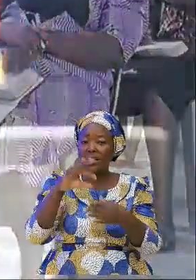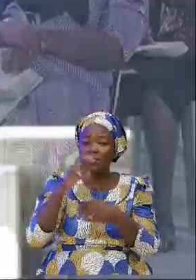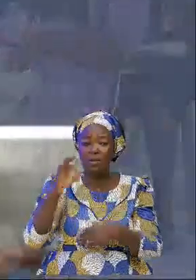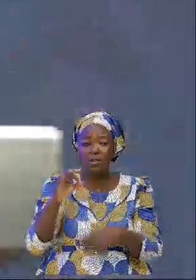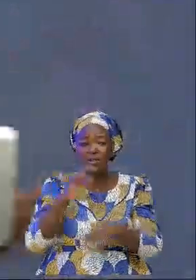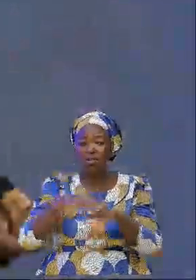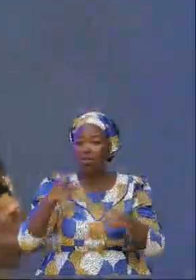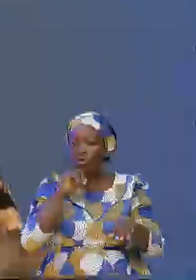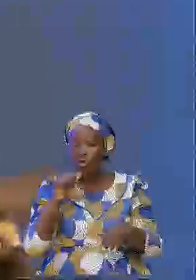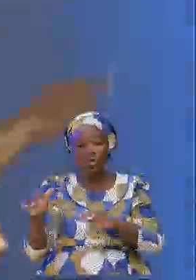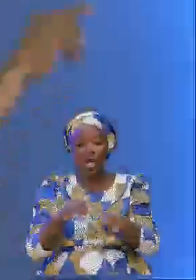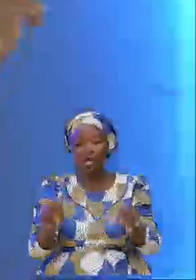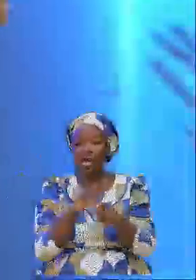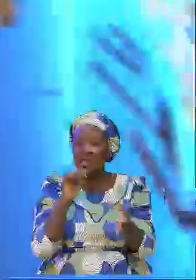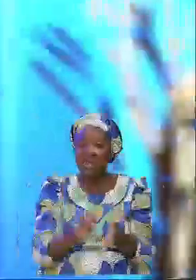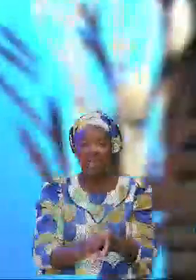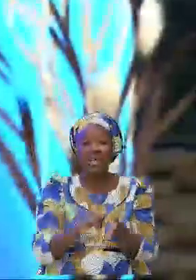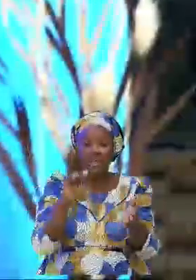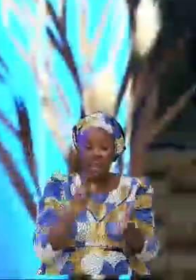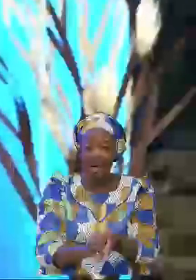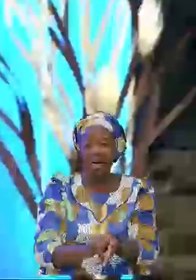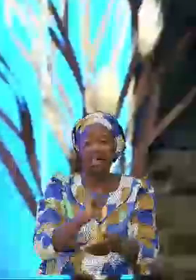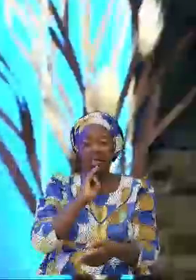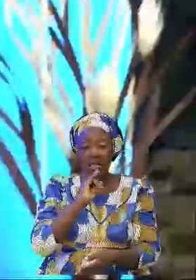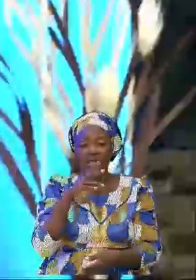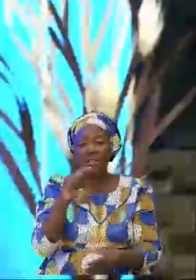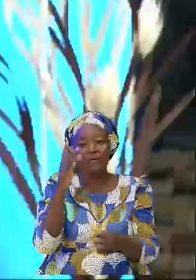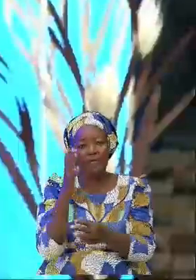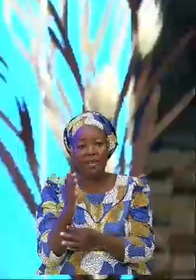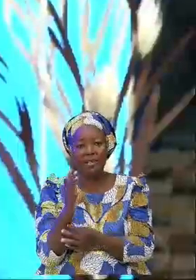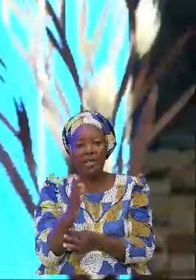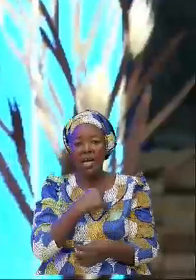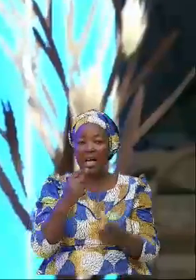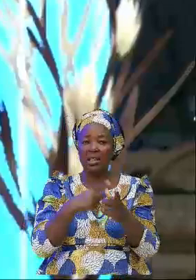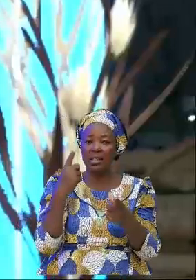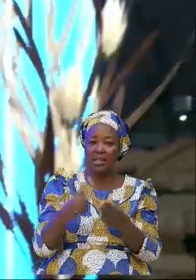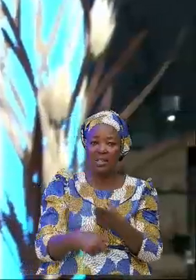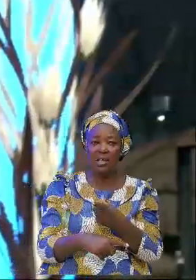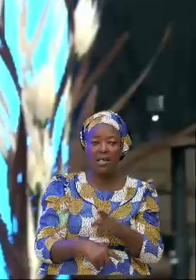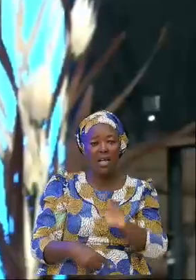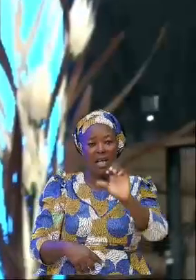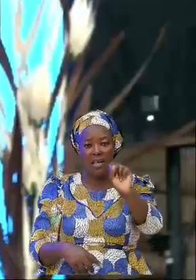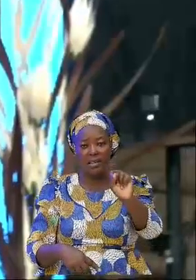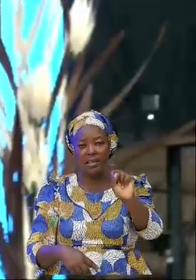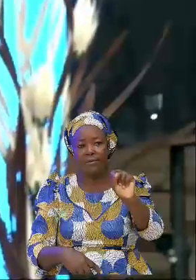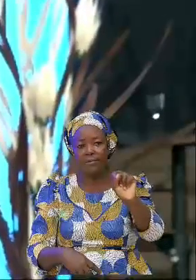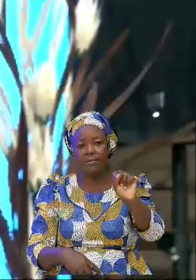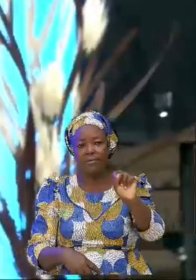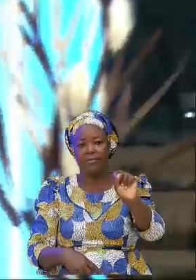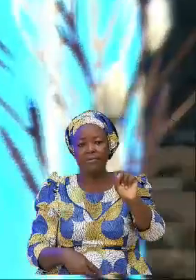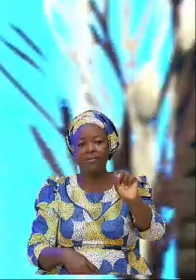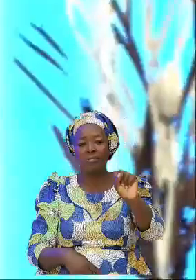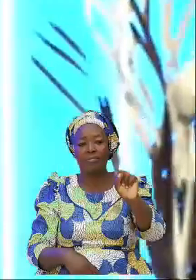the flesh. That's the flesh. The spirit doesn't act like that. That is the